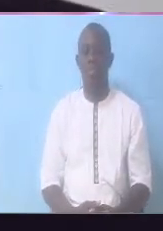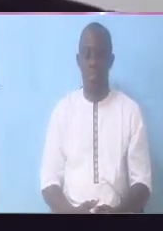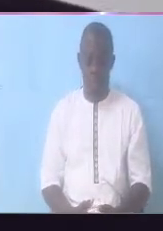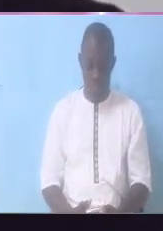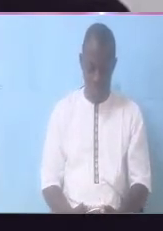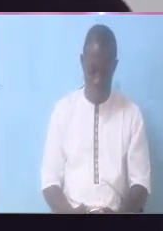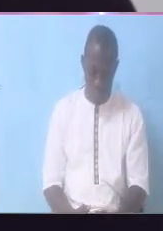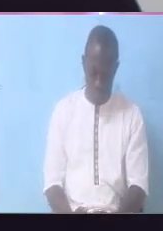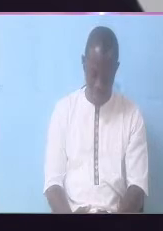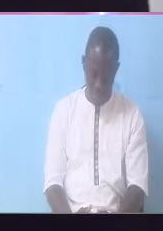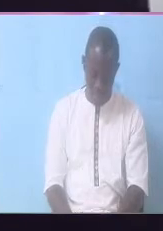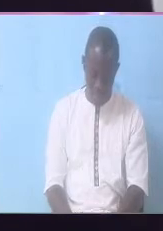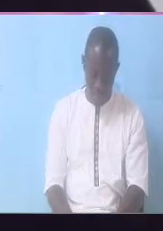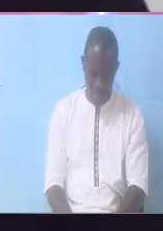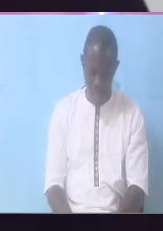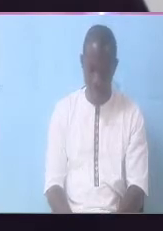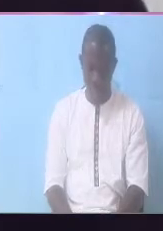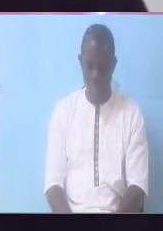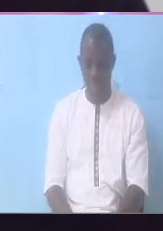Silla and then